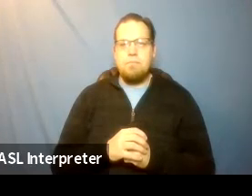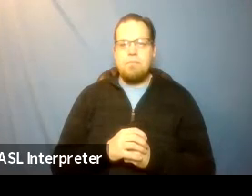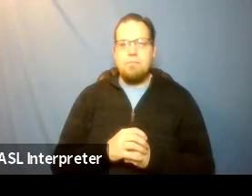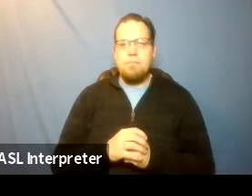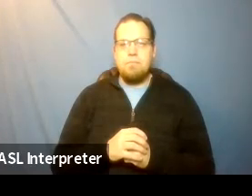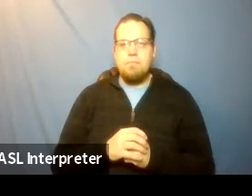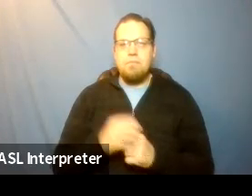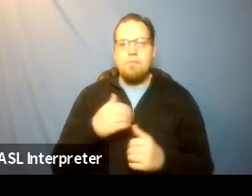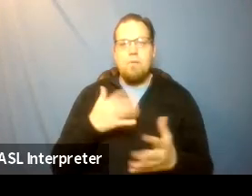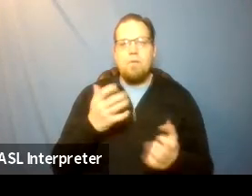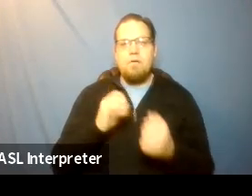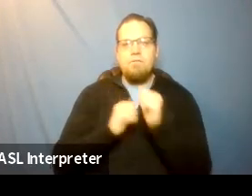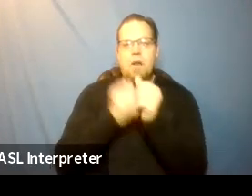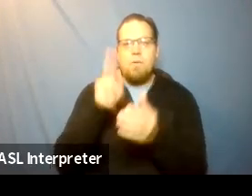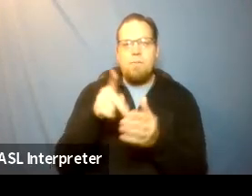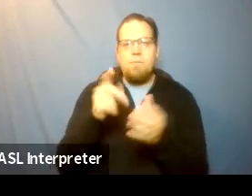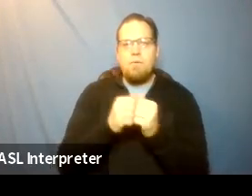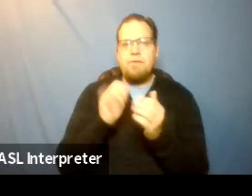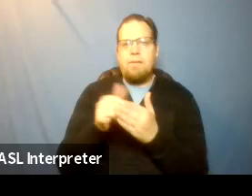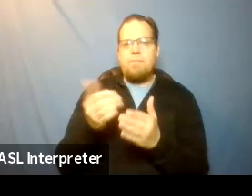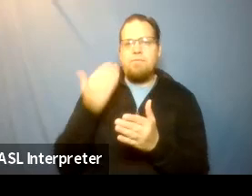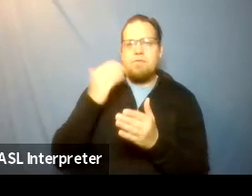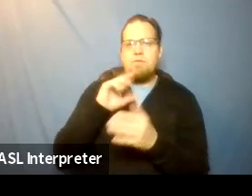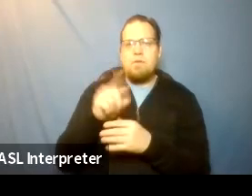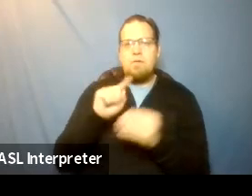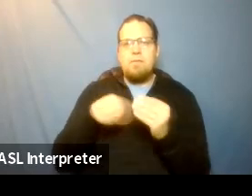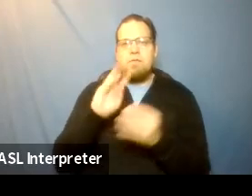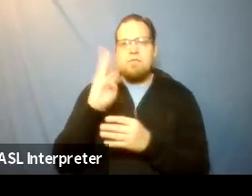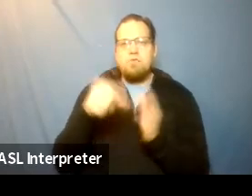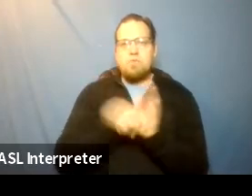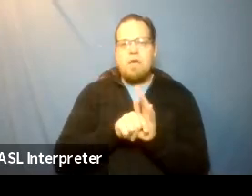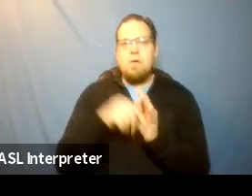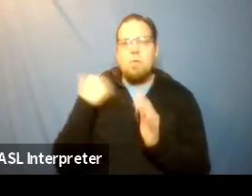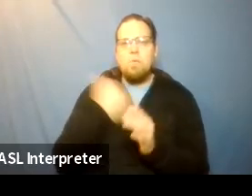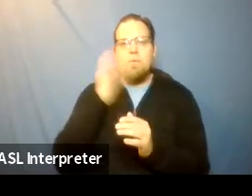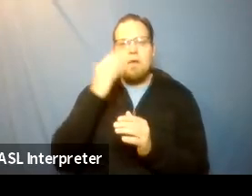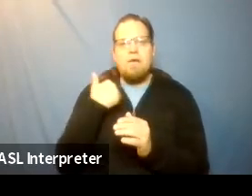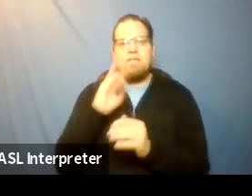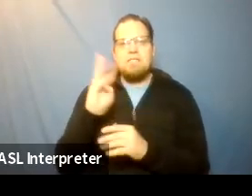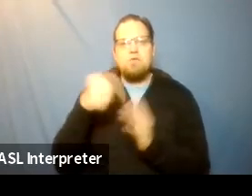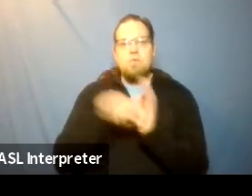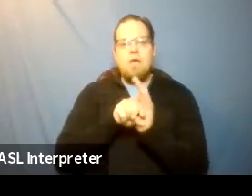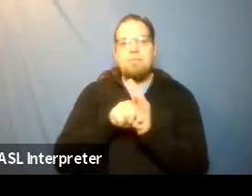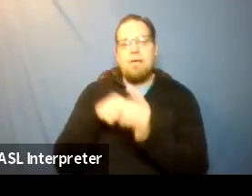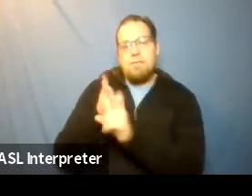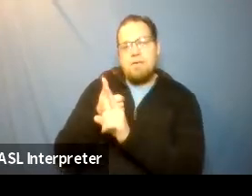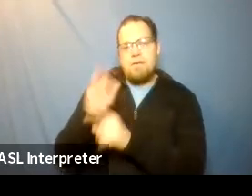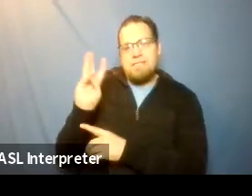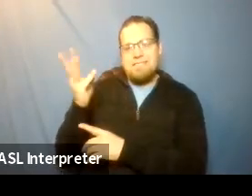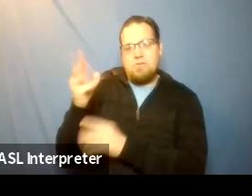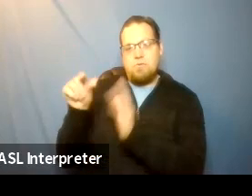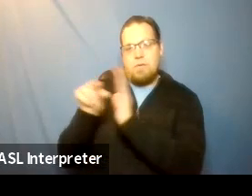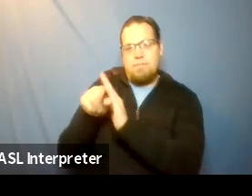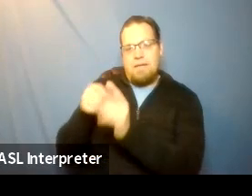And I just wanted to follow up on the previous question about 6th graders. We will just have 6th graders by themselves those first 2